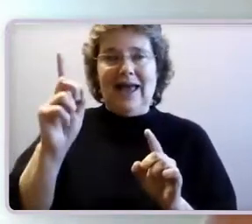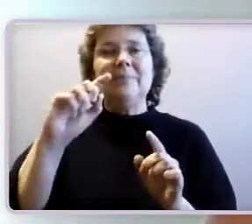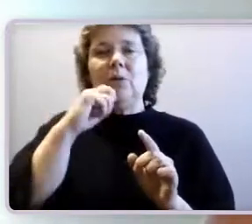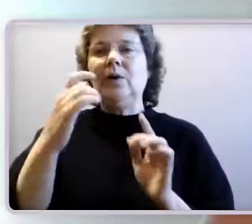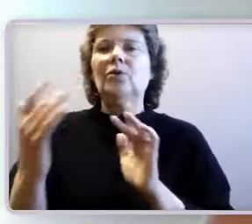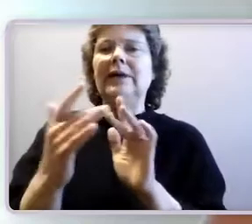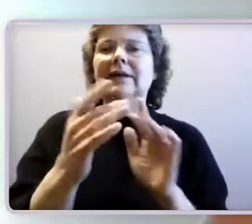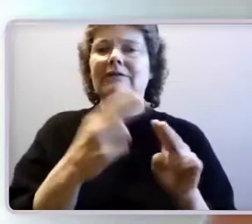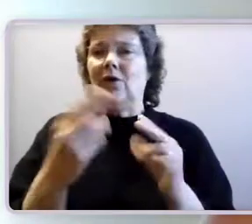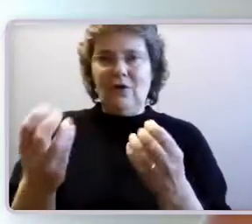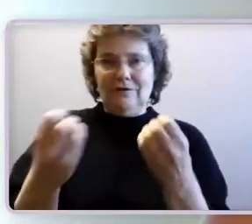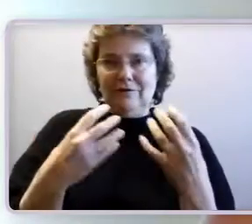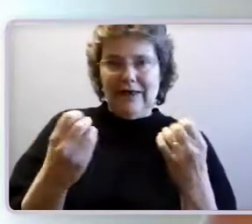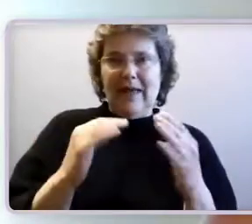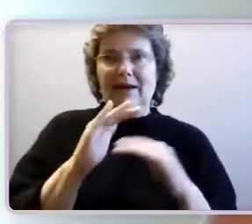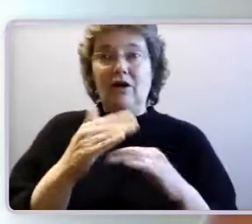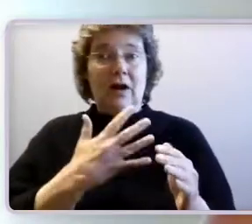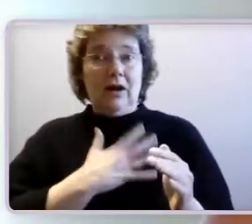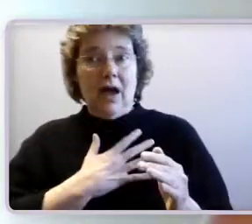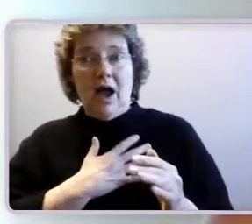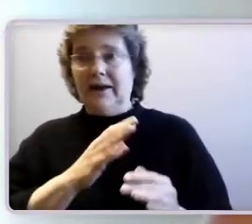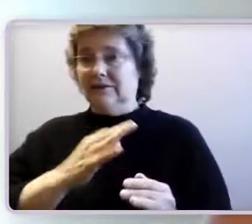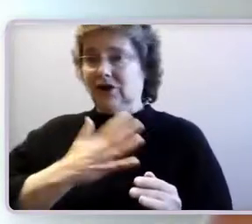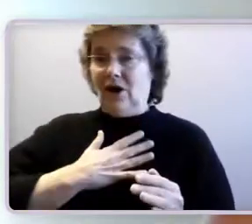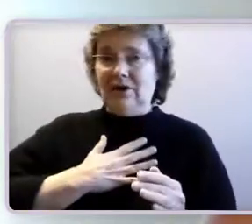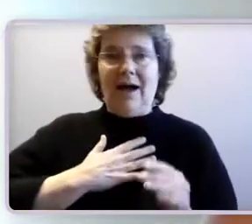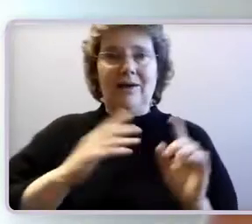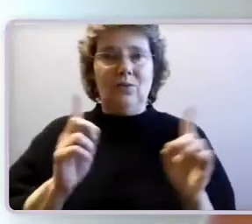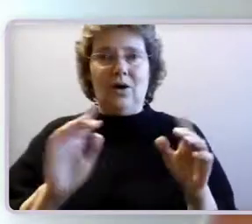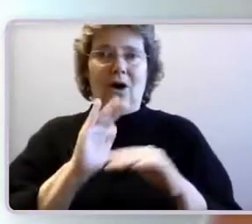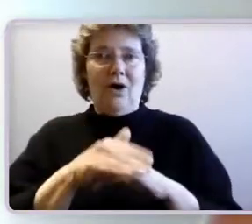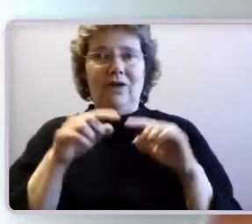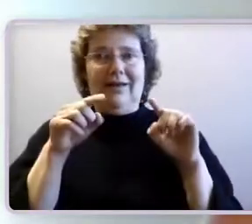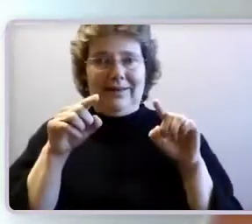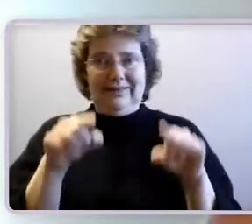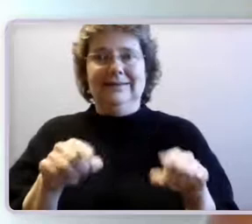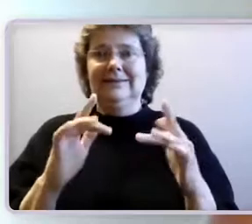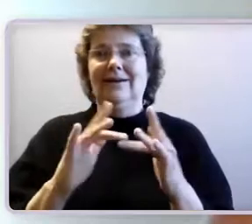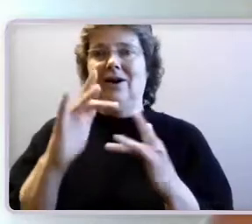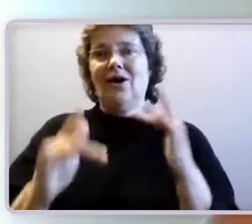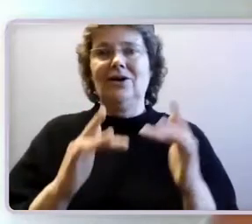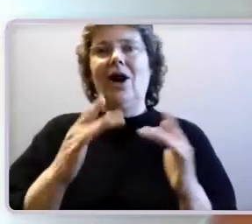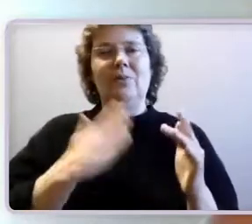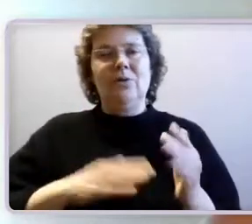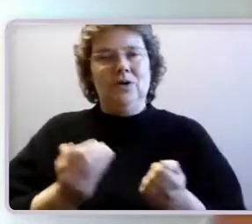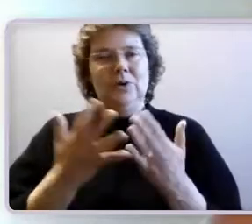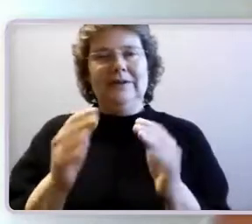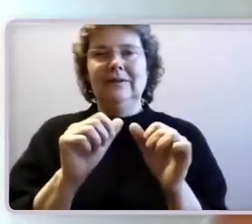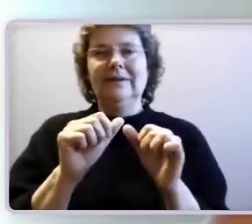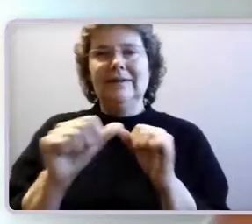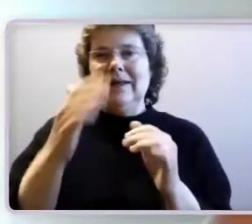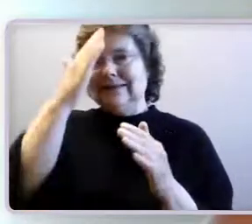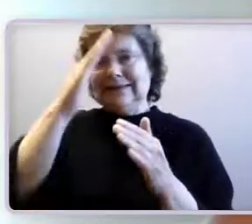format, so we can seek to continually improve and provide the best experience we can for you. So please let us know what you